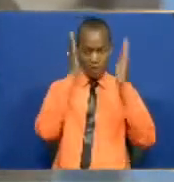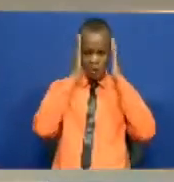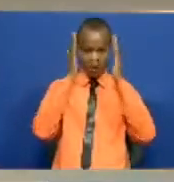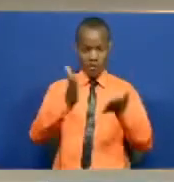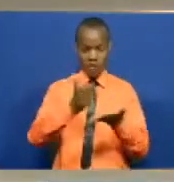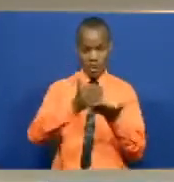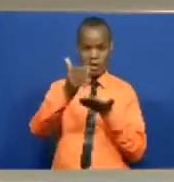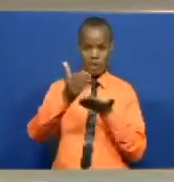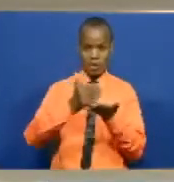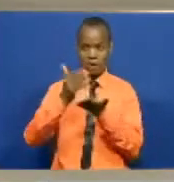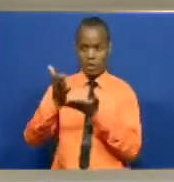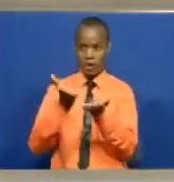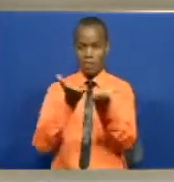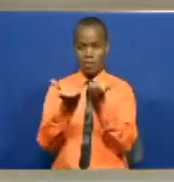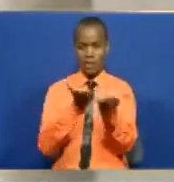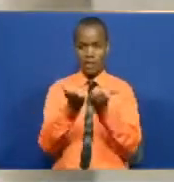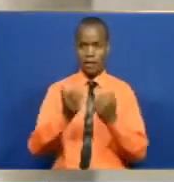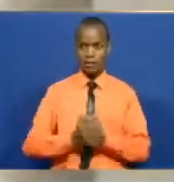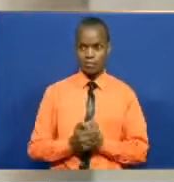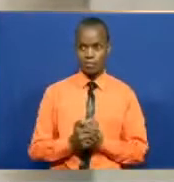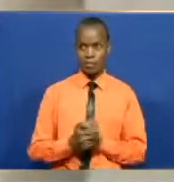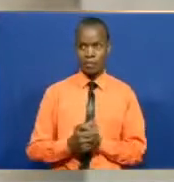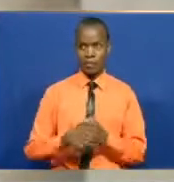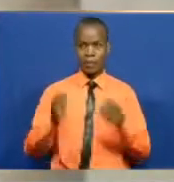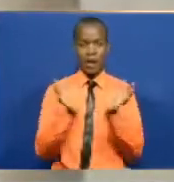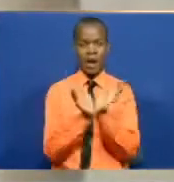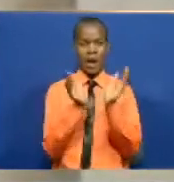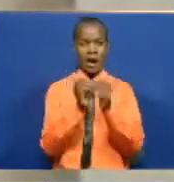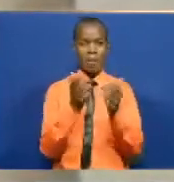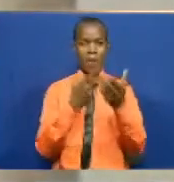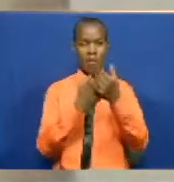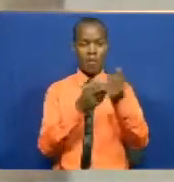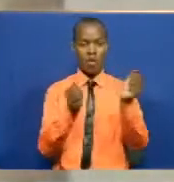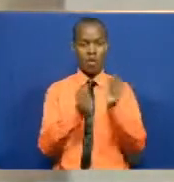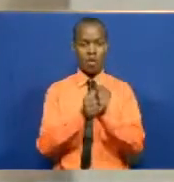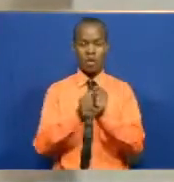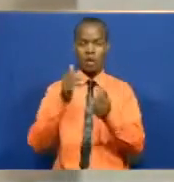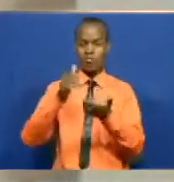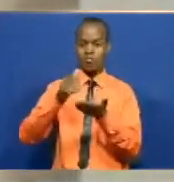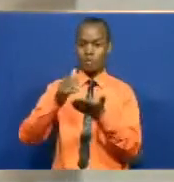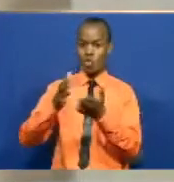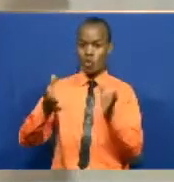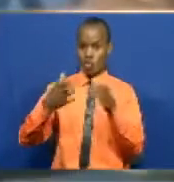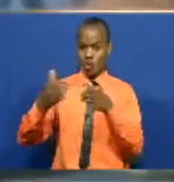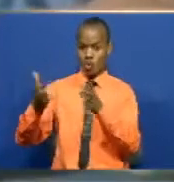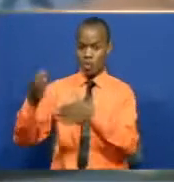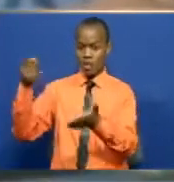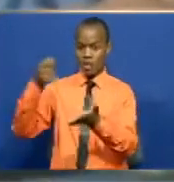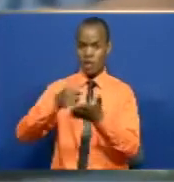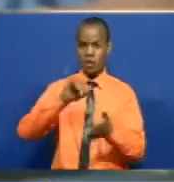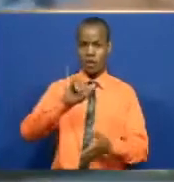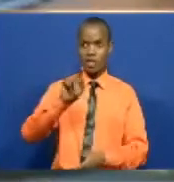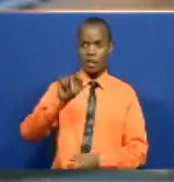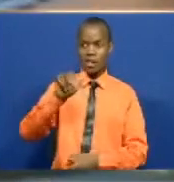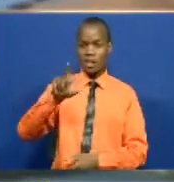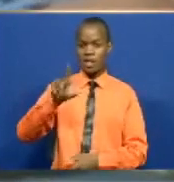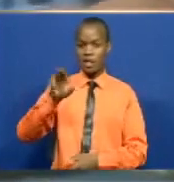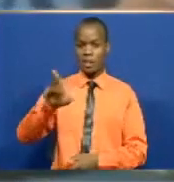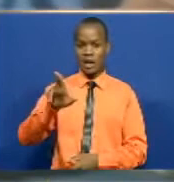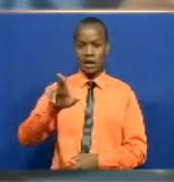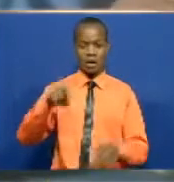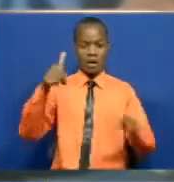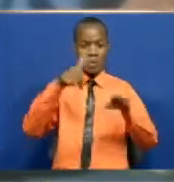business. Under his tenure, the company partnered with a number of high-profile agencies, including Italy's Pedrolo Pumps,